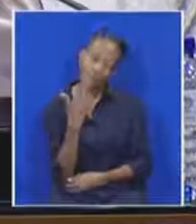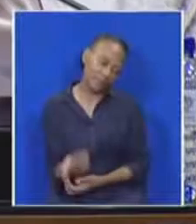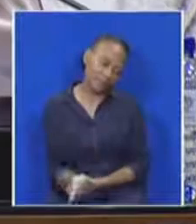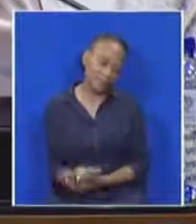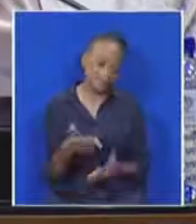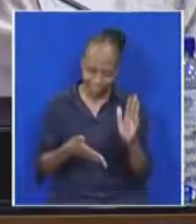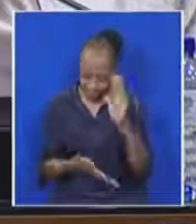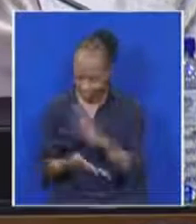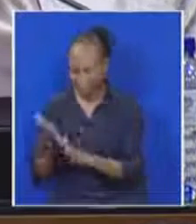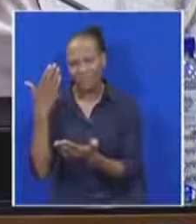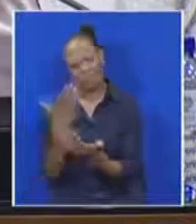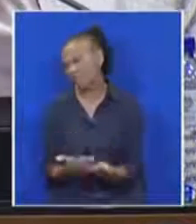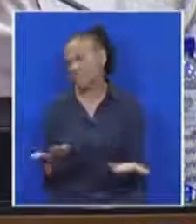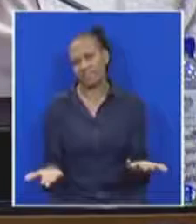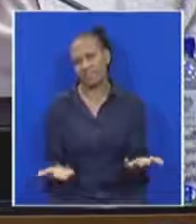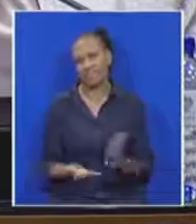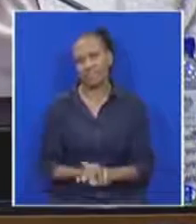please leave this house.